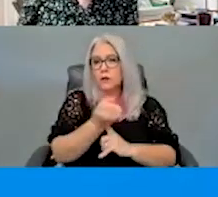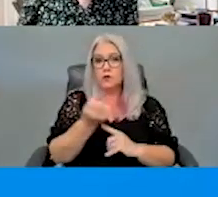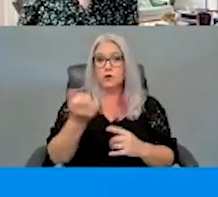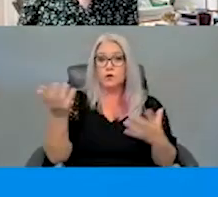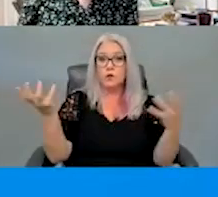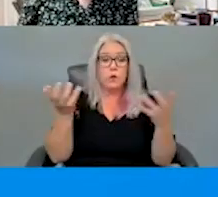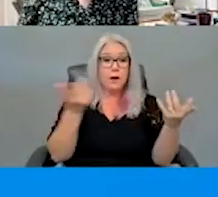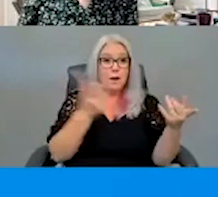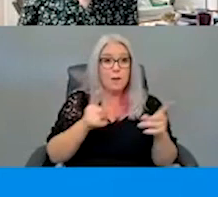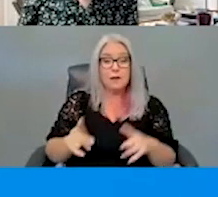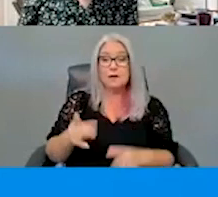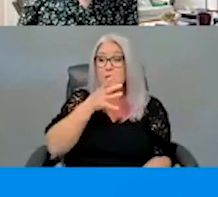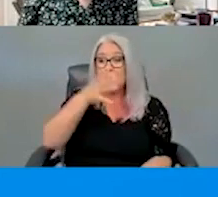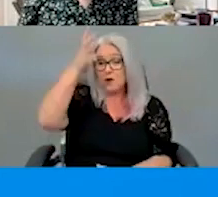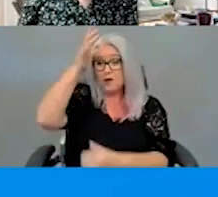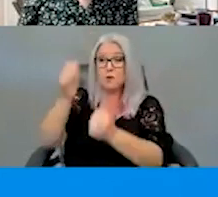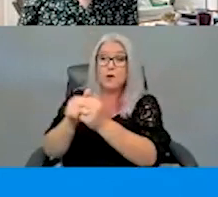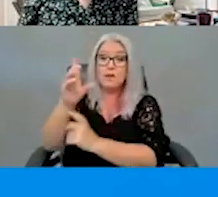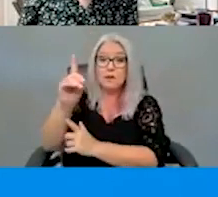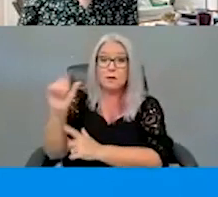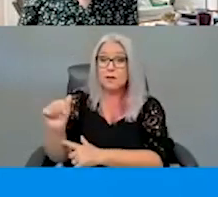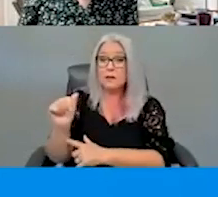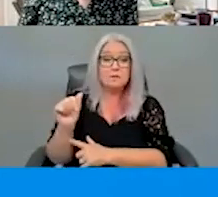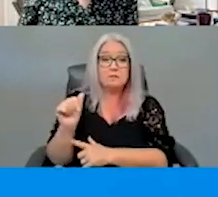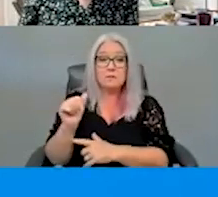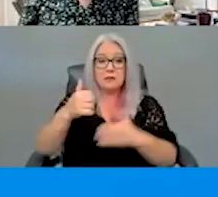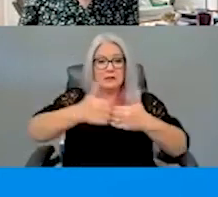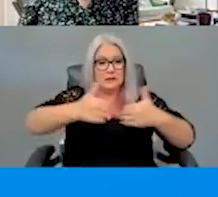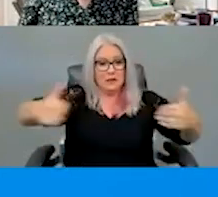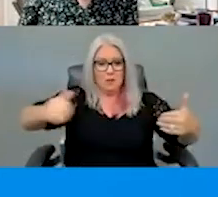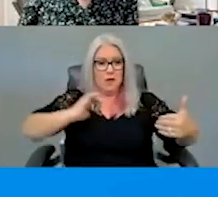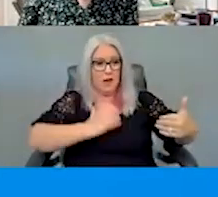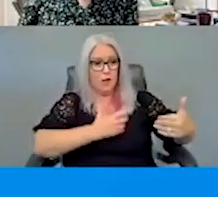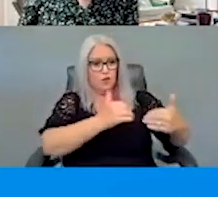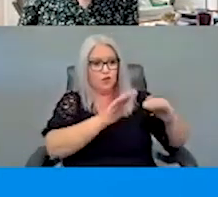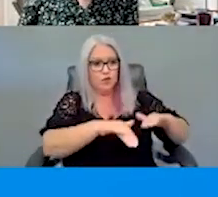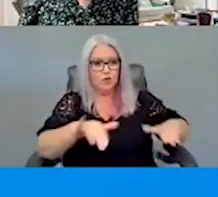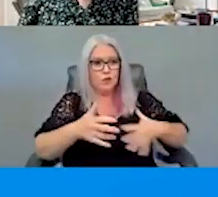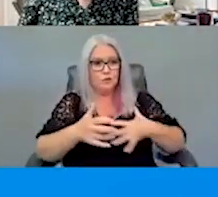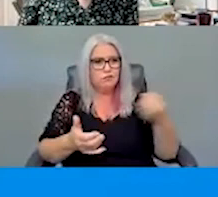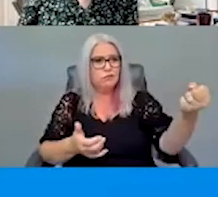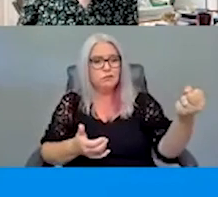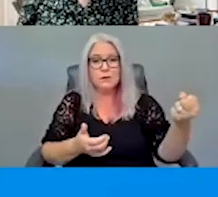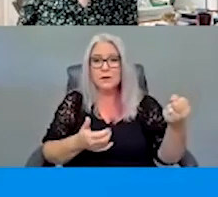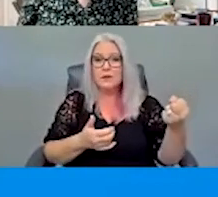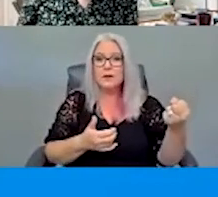parents with disabilities who have unjustly and unfairly been separated from their children, often based